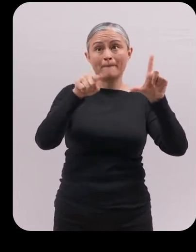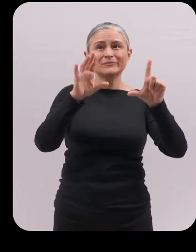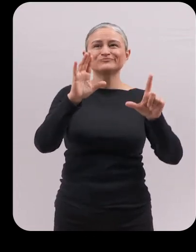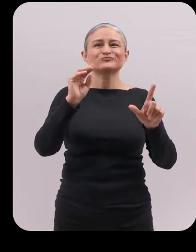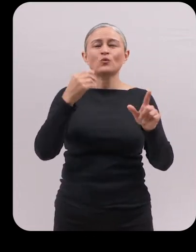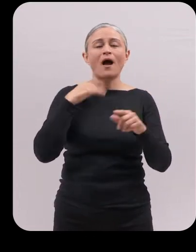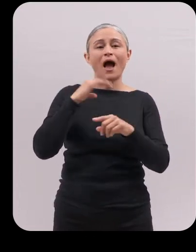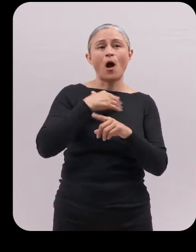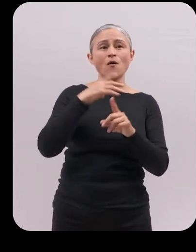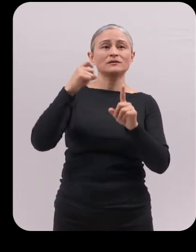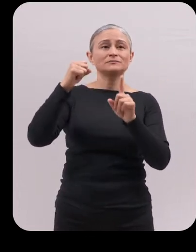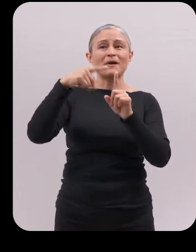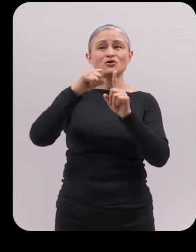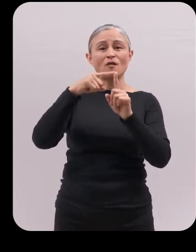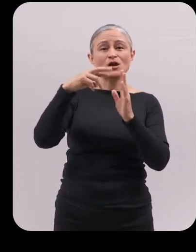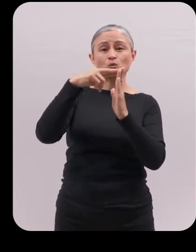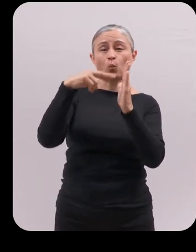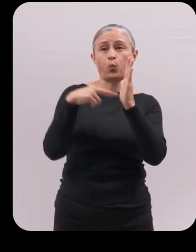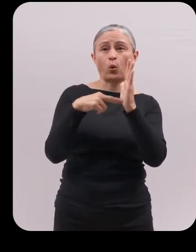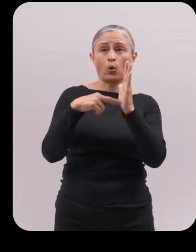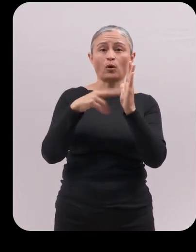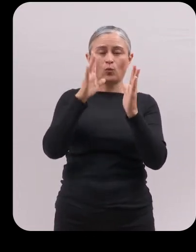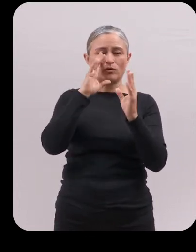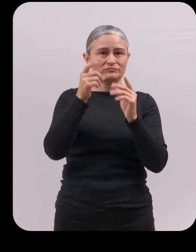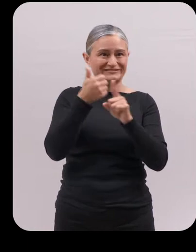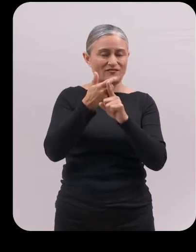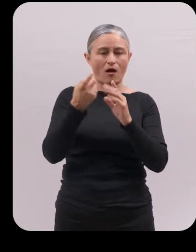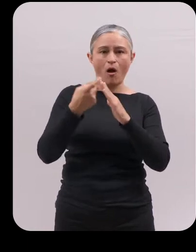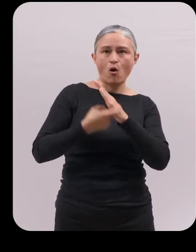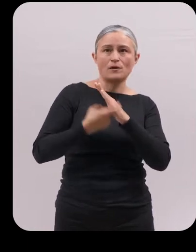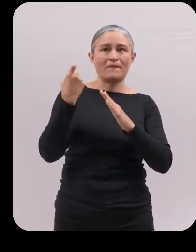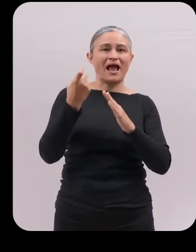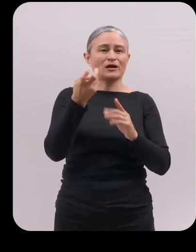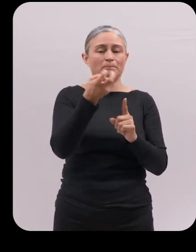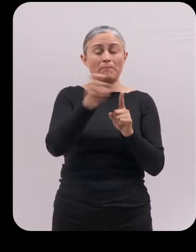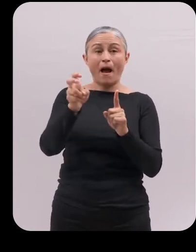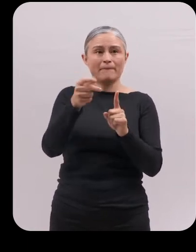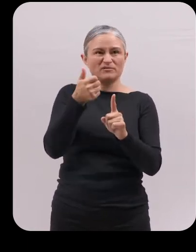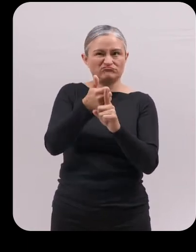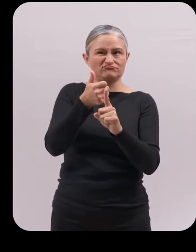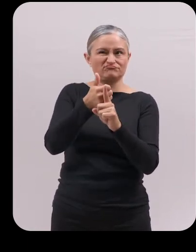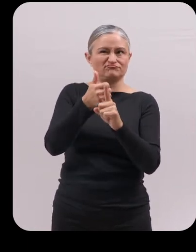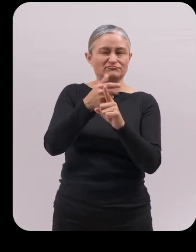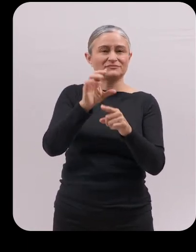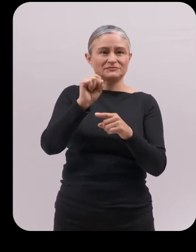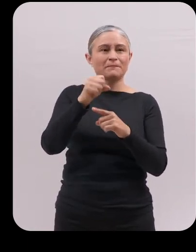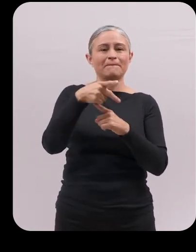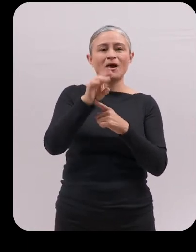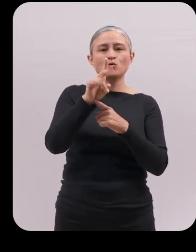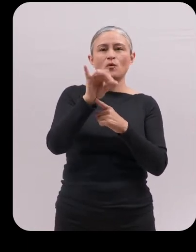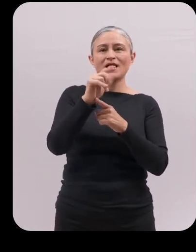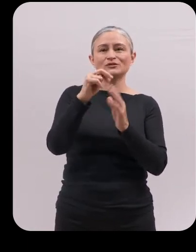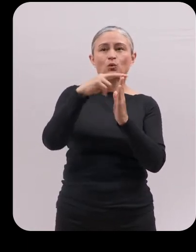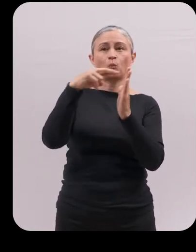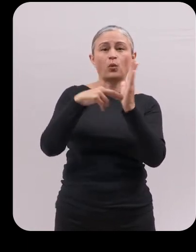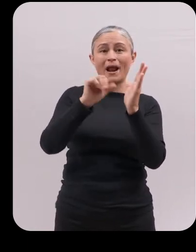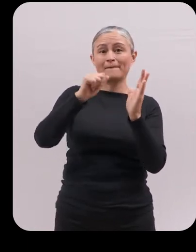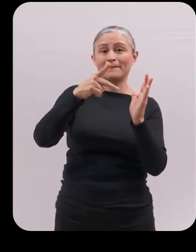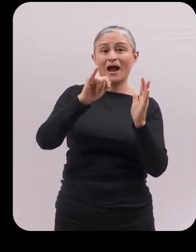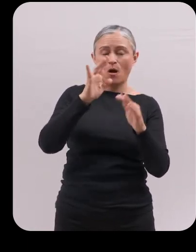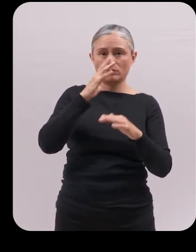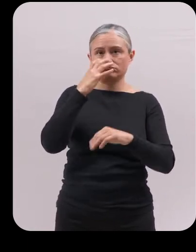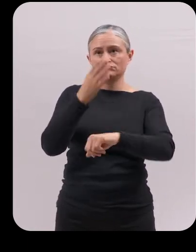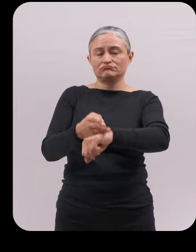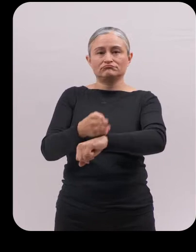enable truly instant navigation. Speculation rules will dramatically speed up browsing within a site by prefetching